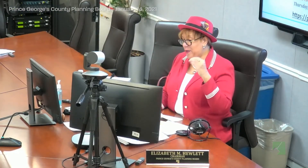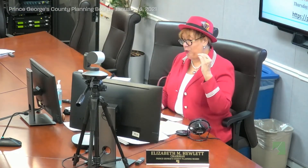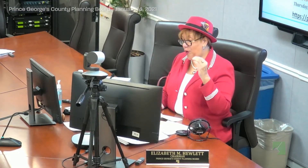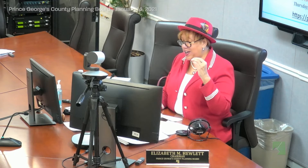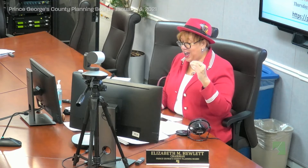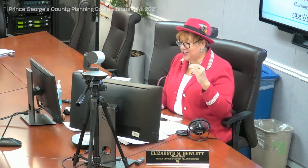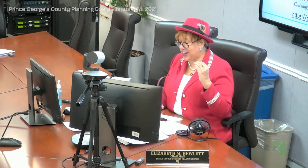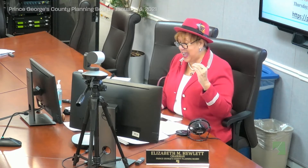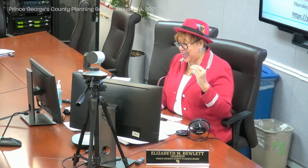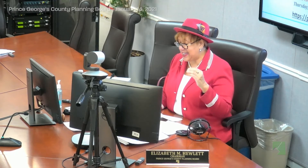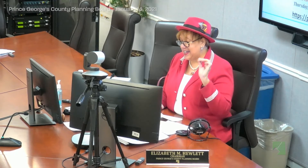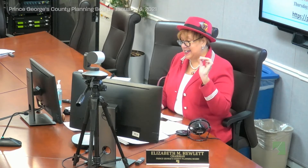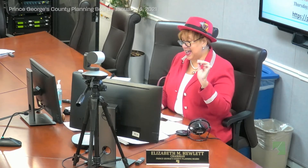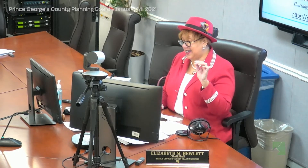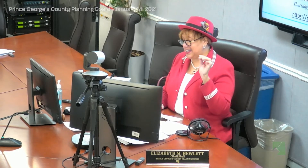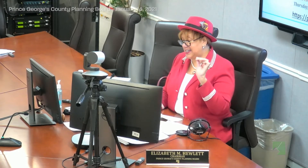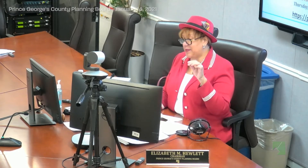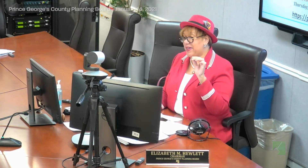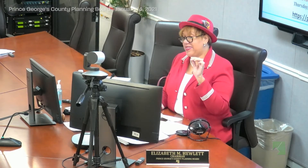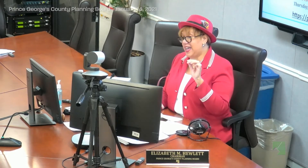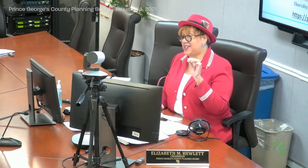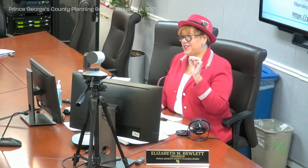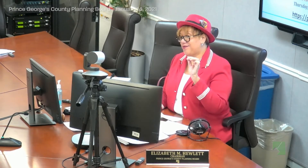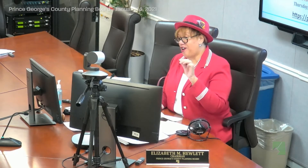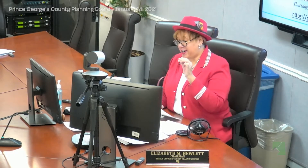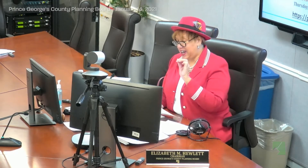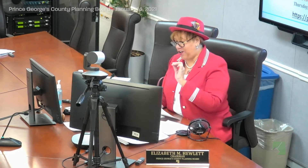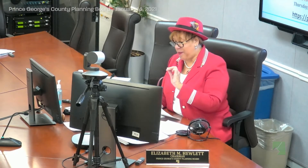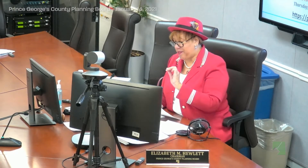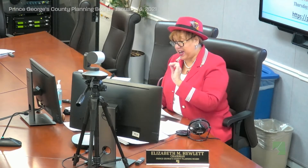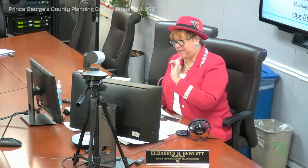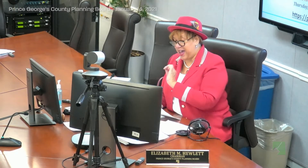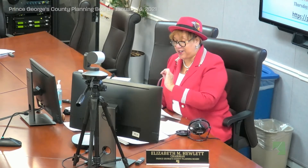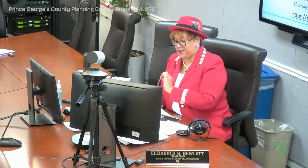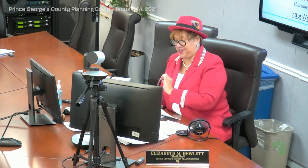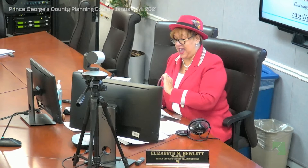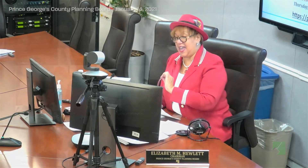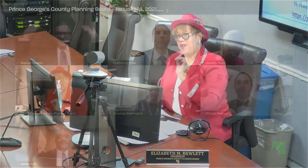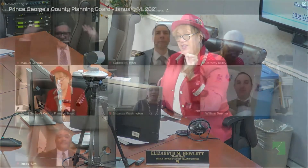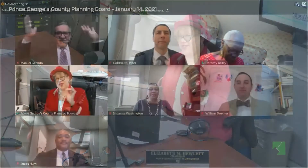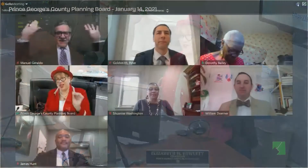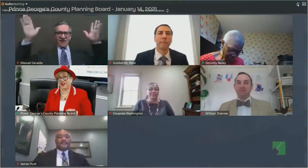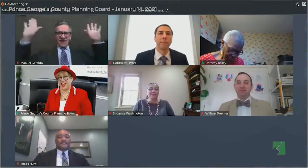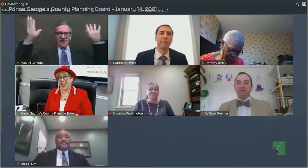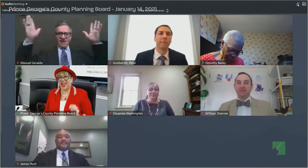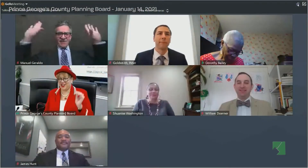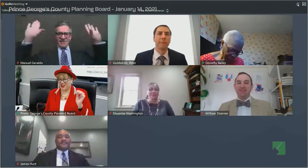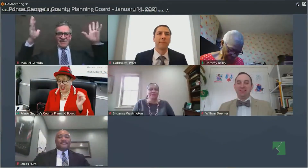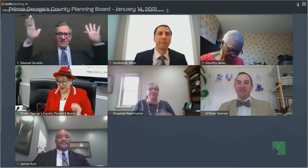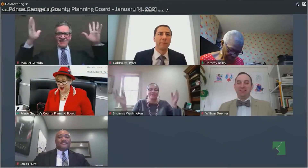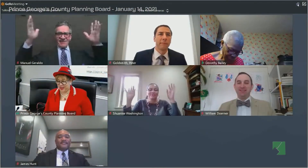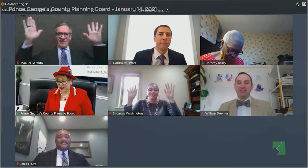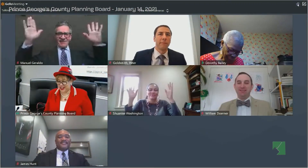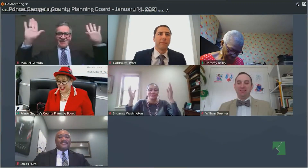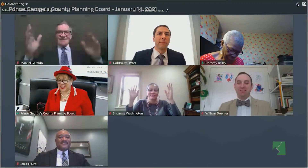happy 108th Delta Sigma Theta Sorority Incorporated Founders Day yesterday,